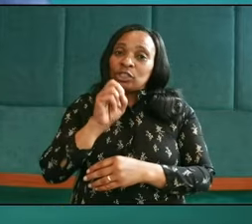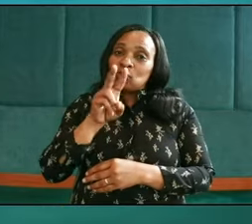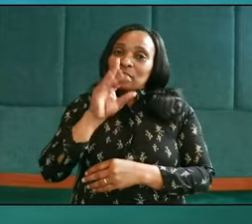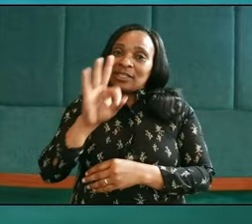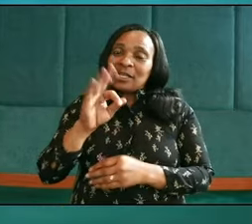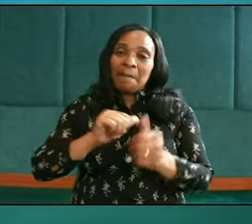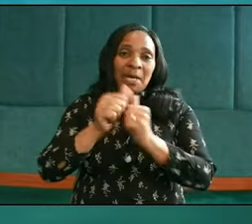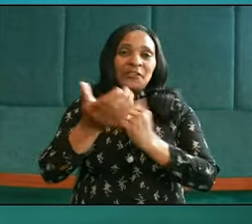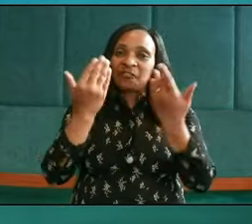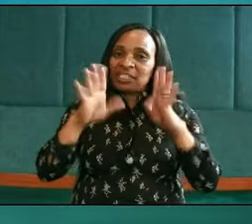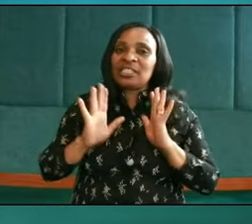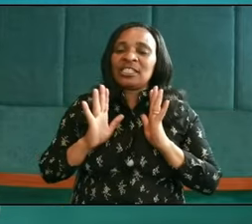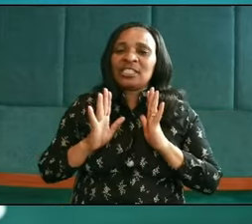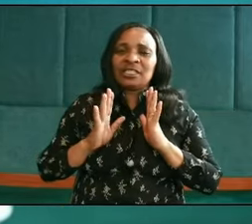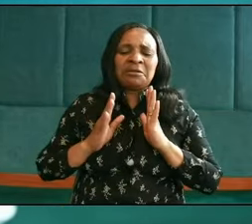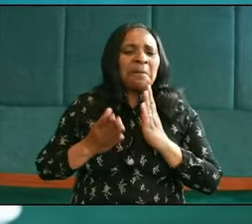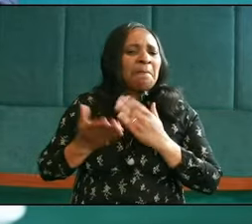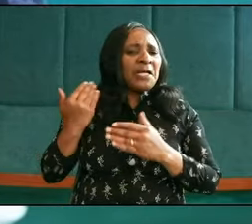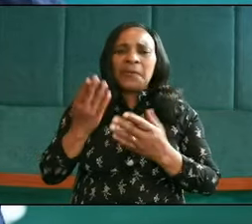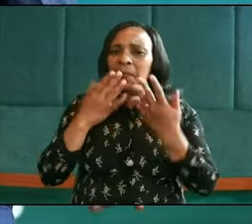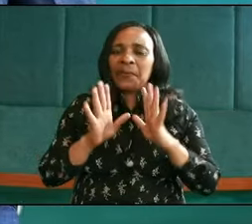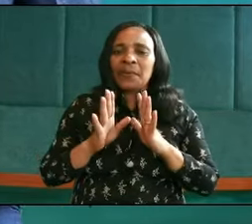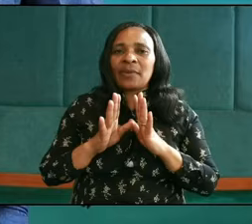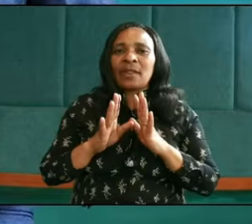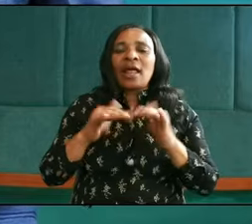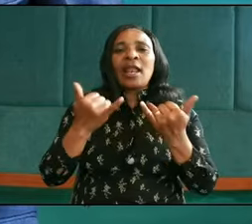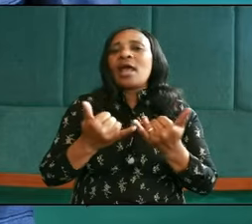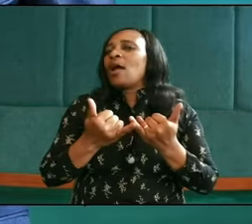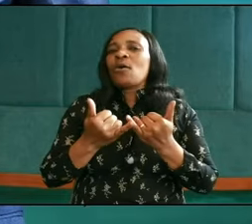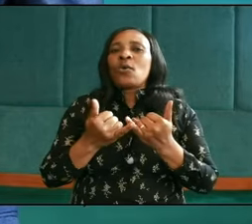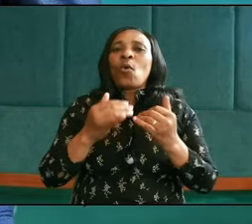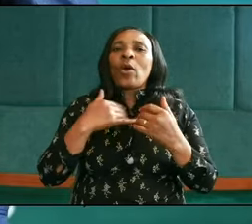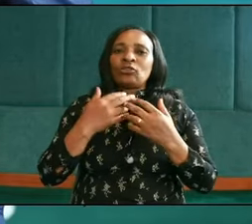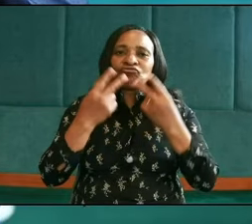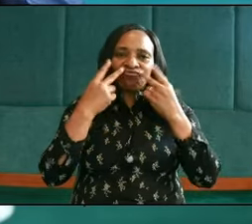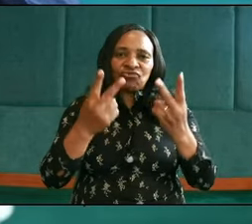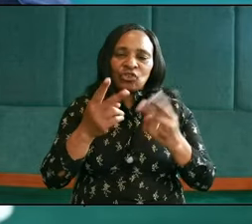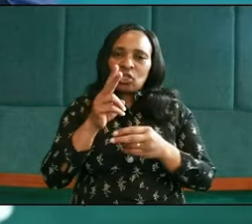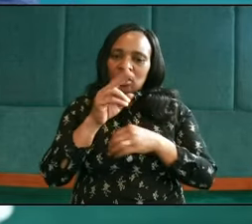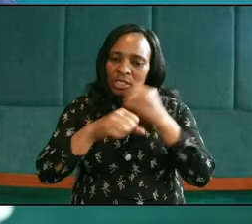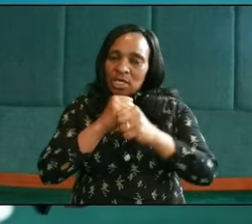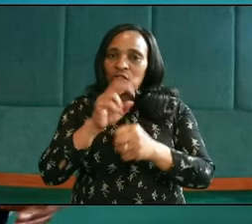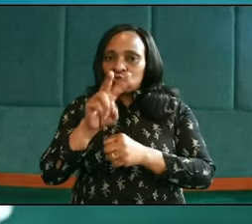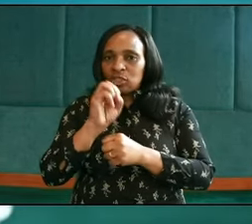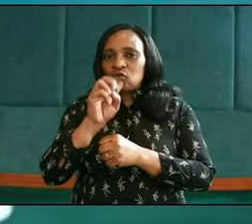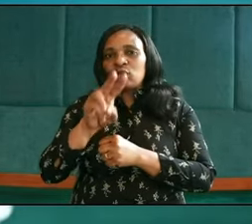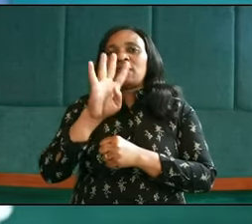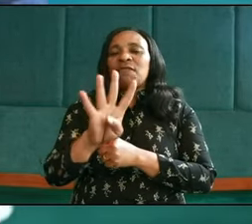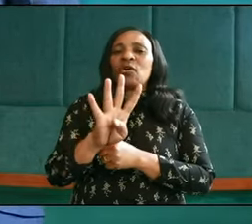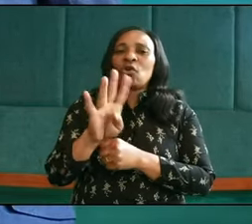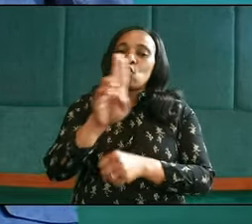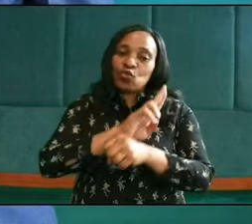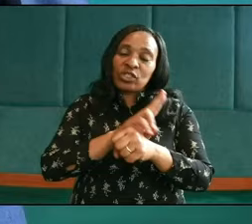passed, and hope to be with him for the 2024, using